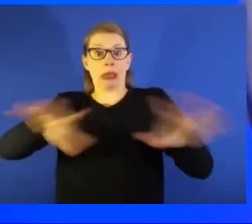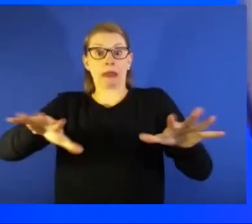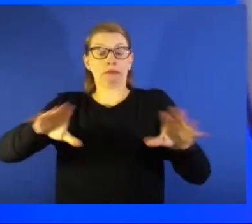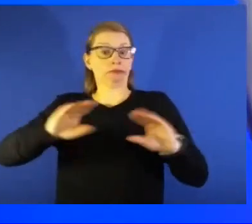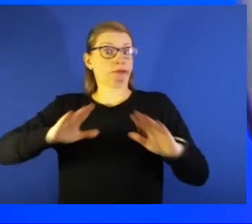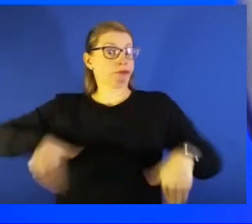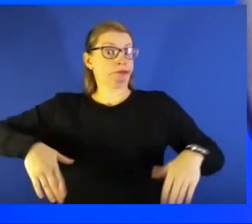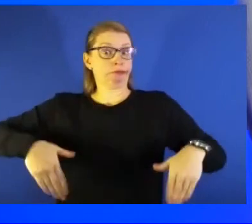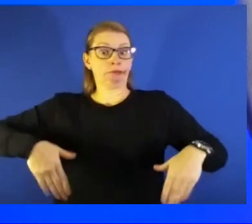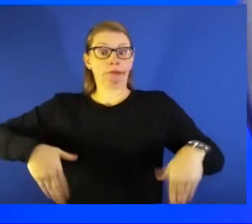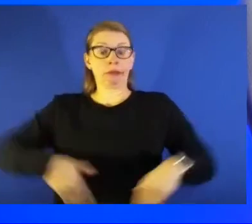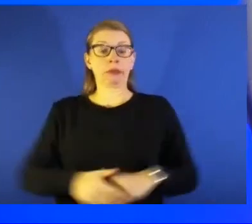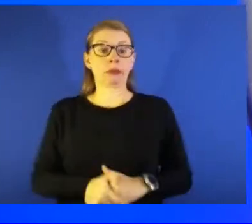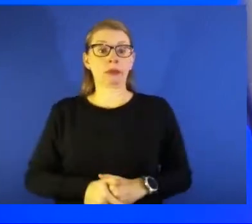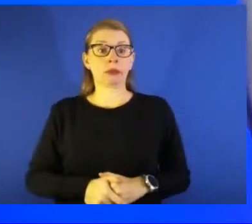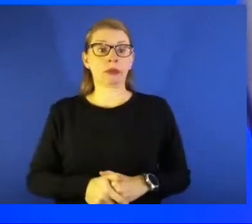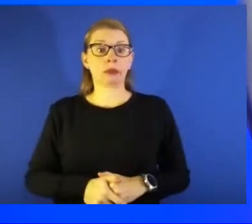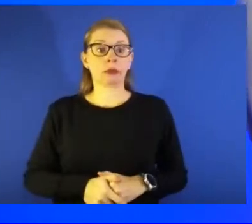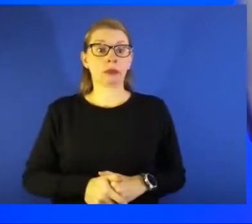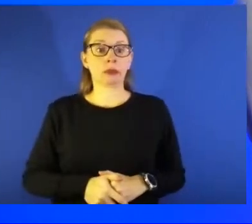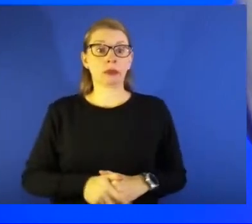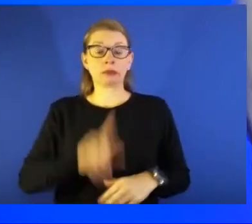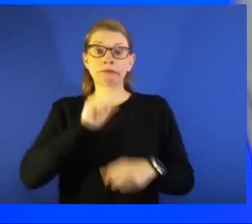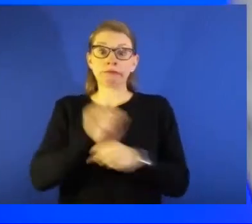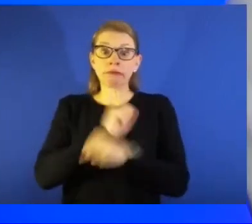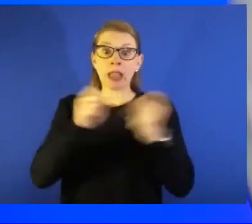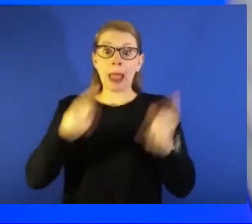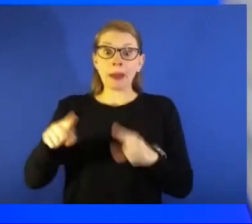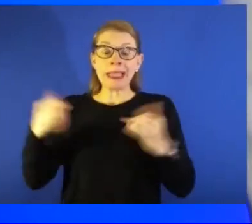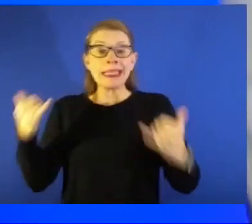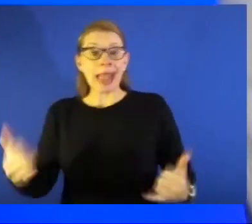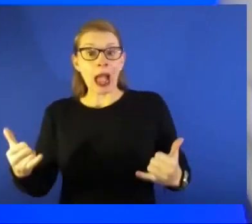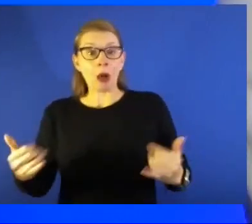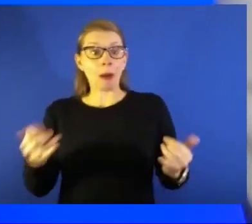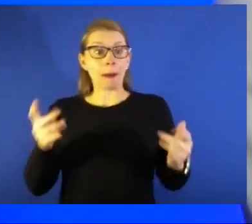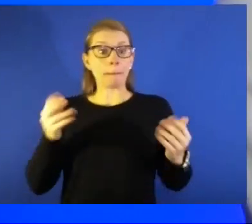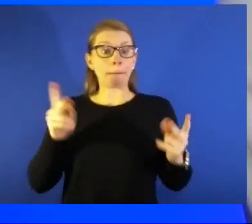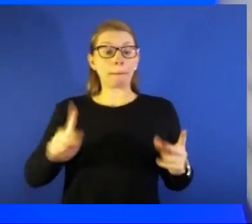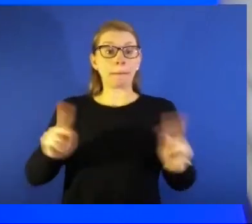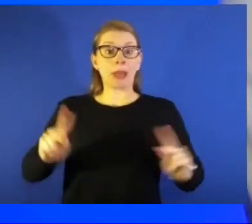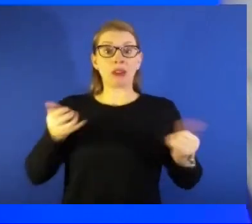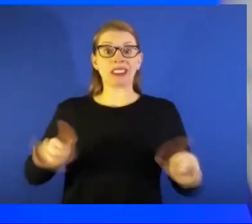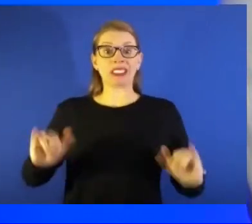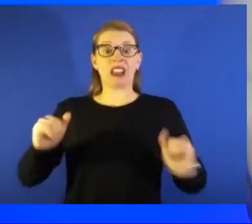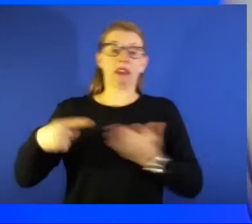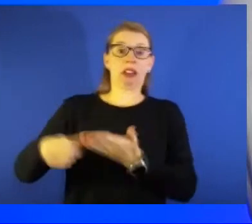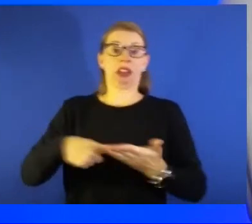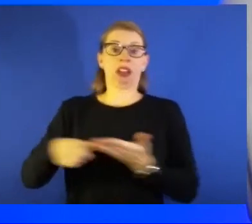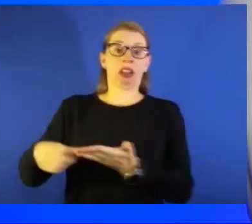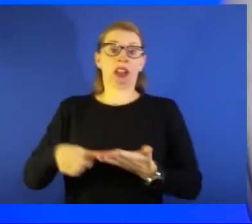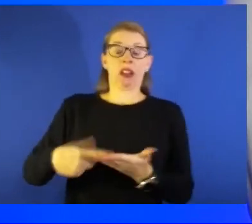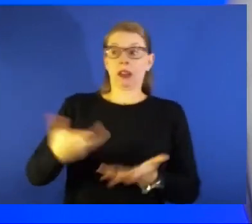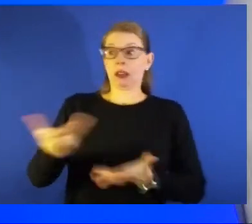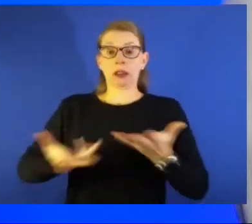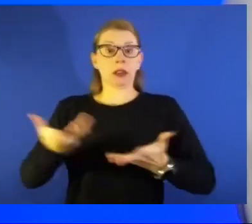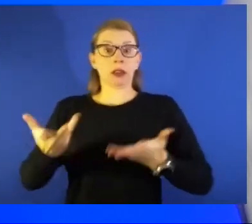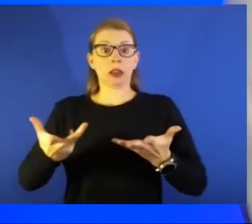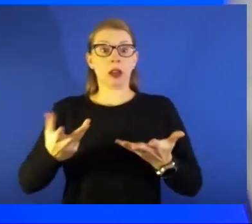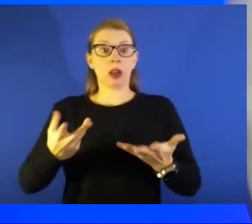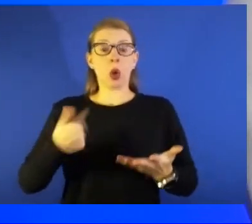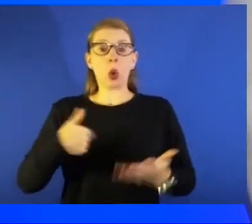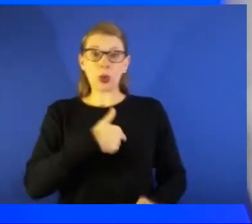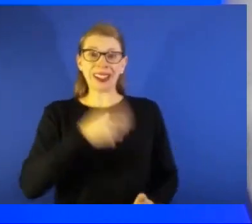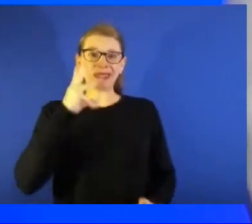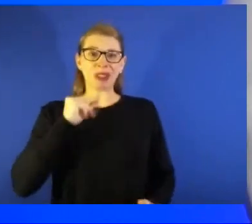get what is actually going on now and still having people debate about it now, and we see it firsthand in the